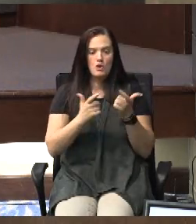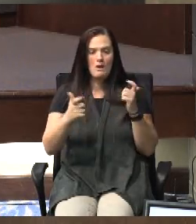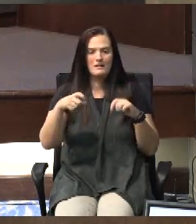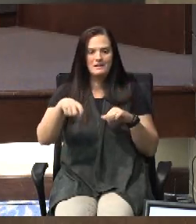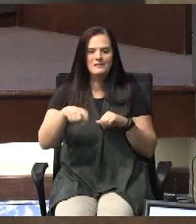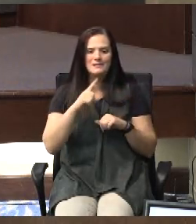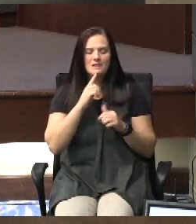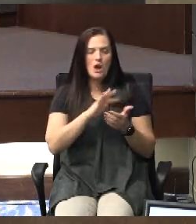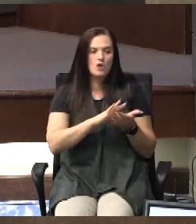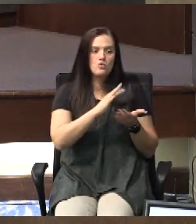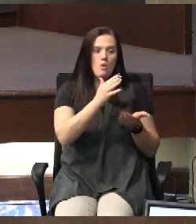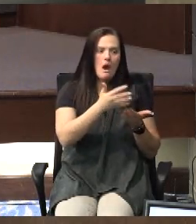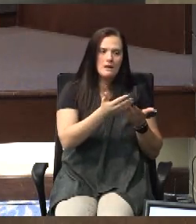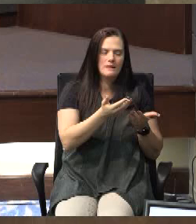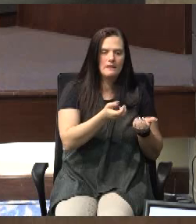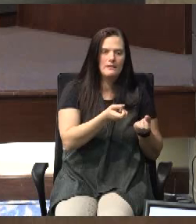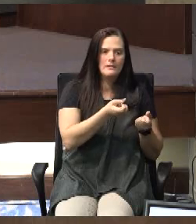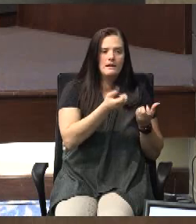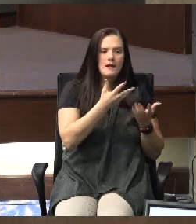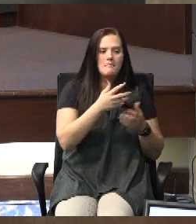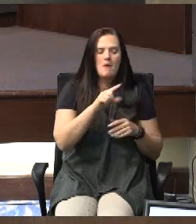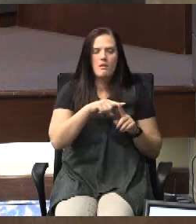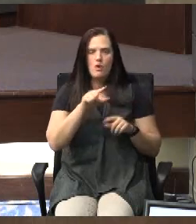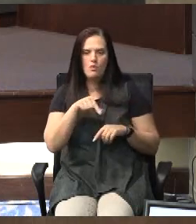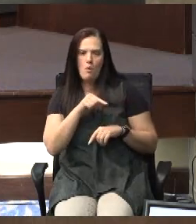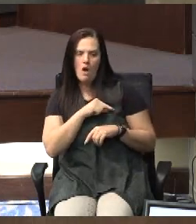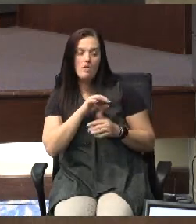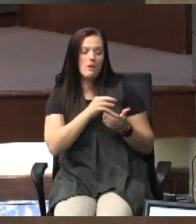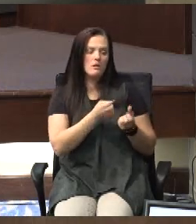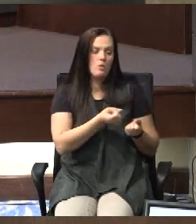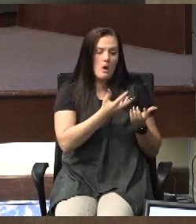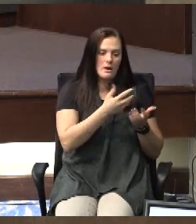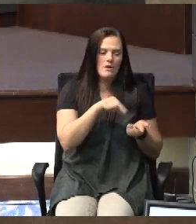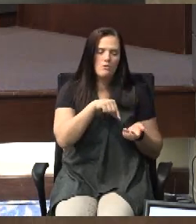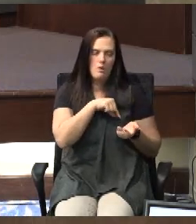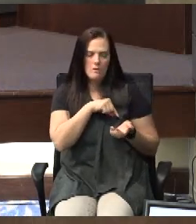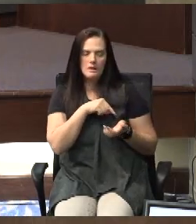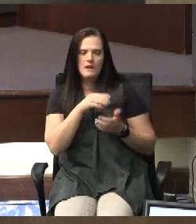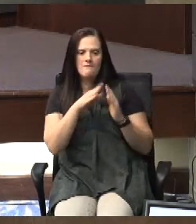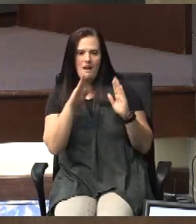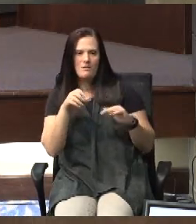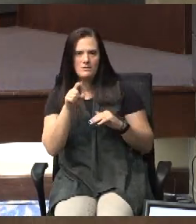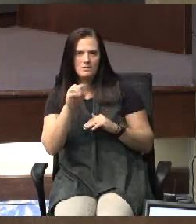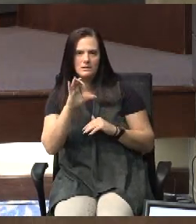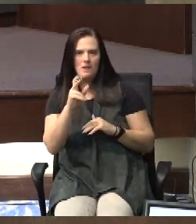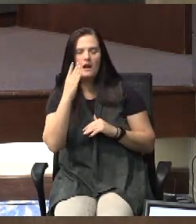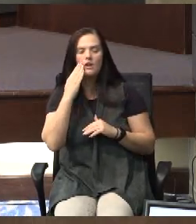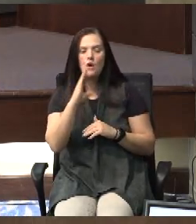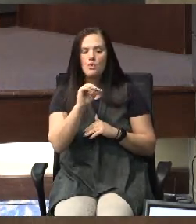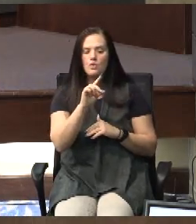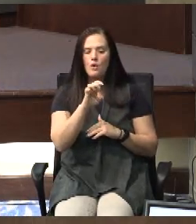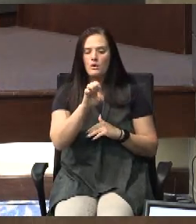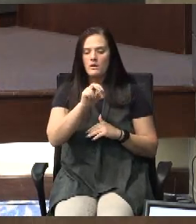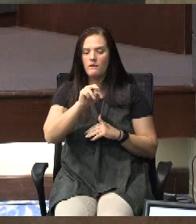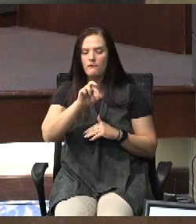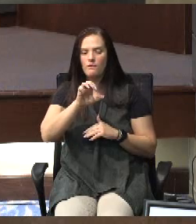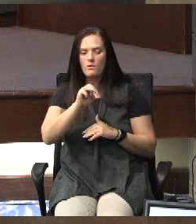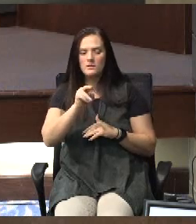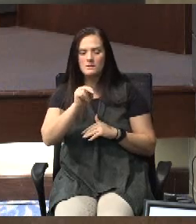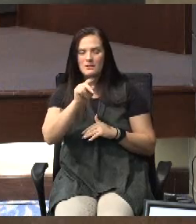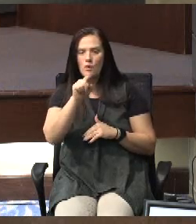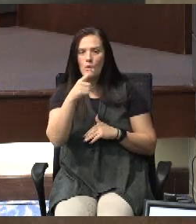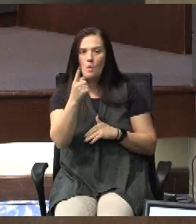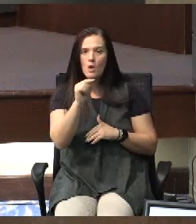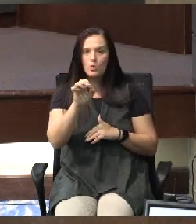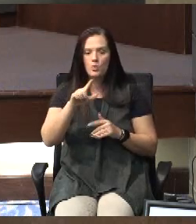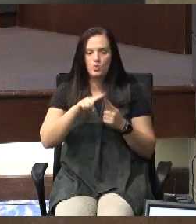not the quantity of housing stock, but the quantity of quality housing stock. And I know that code enforcement is only one tool to solve that problem, but it's